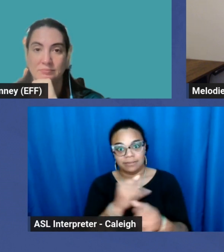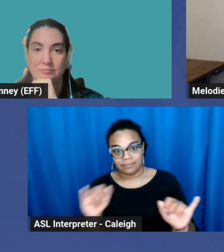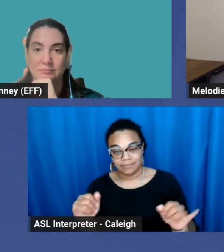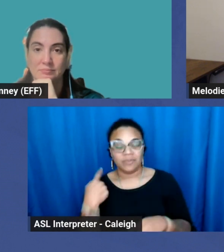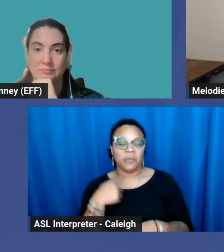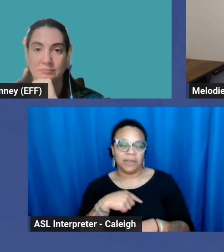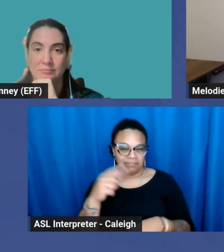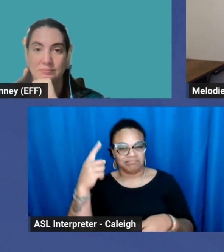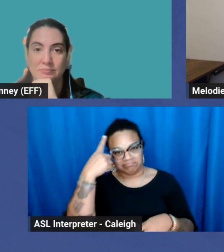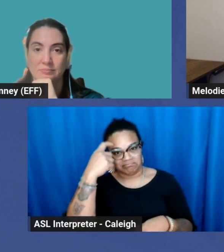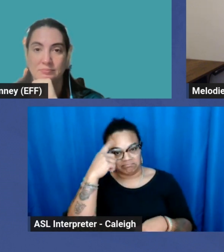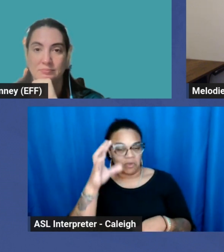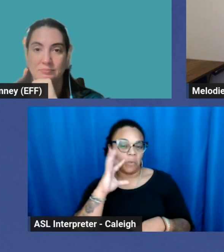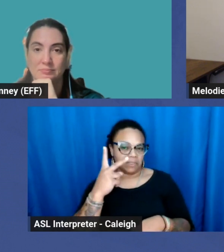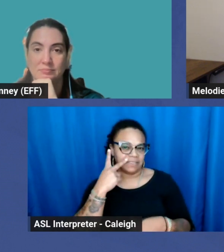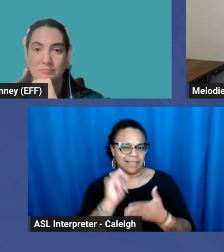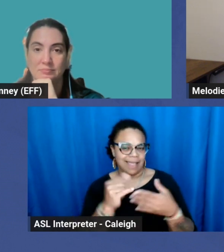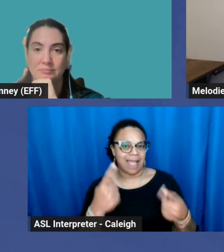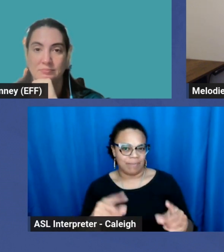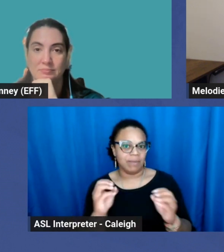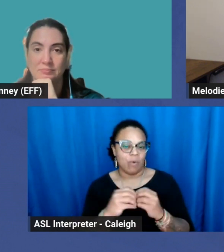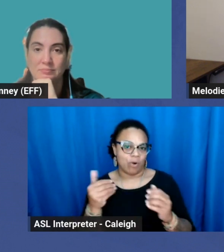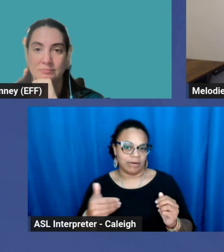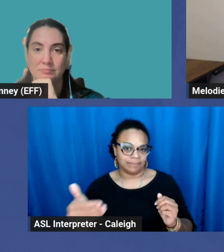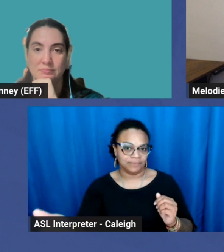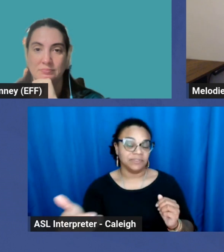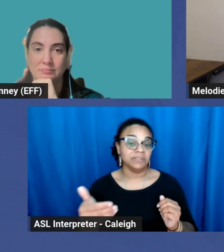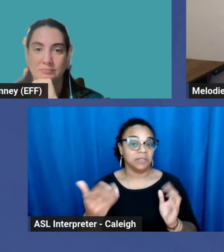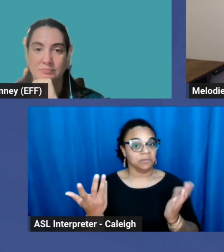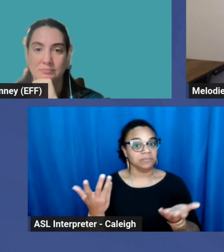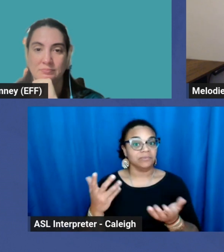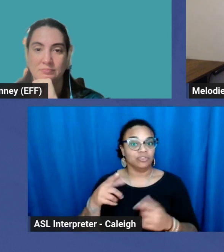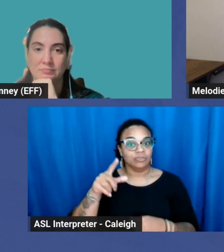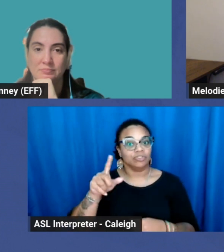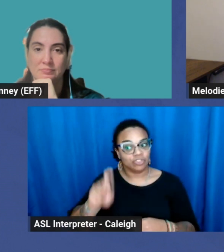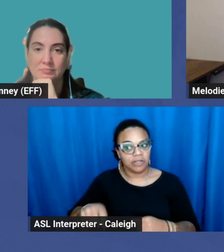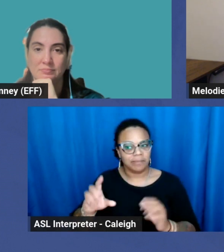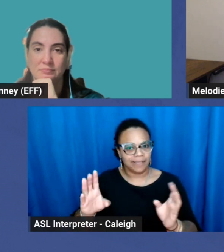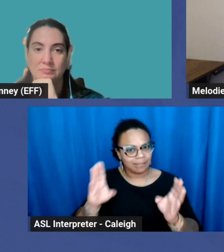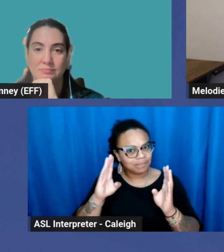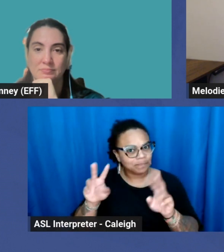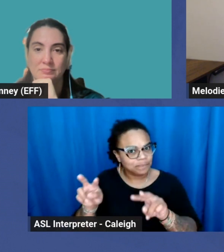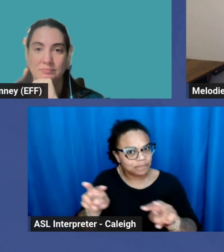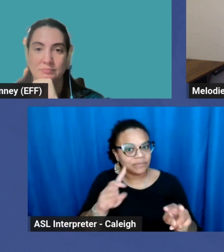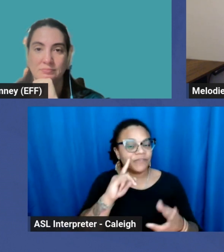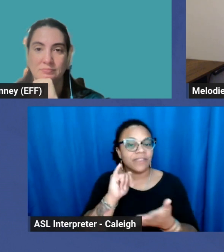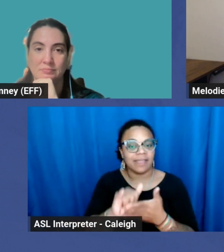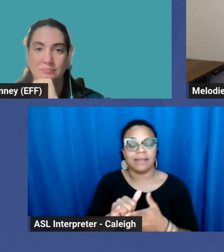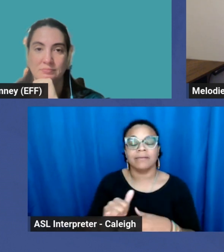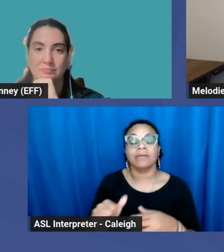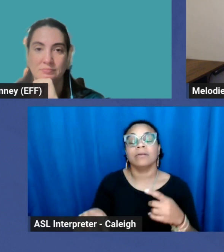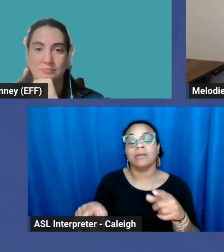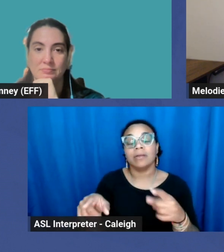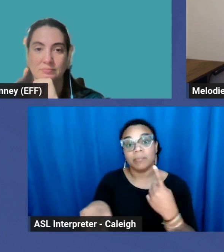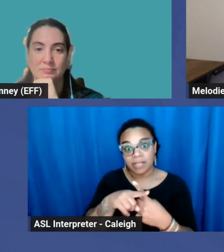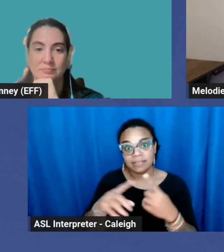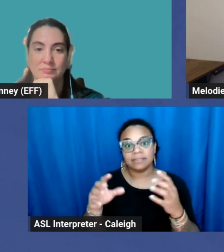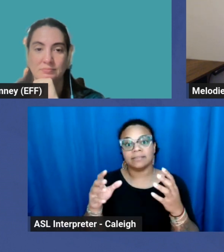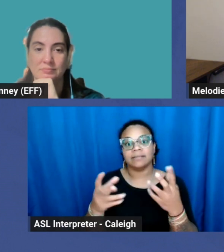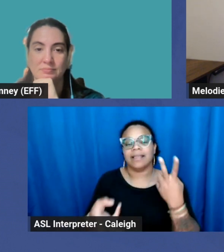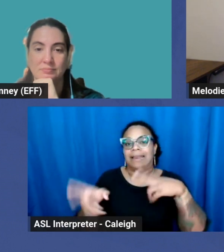that. So that should be on the radar for everyone, in addition to increased attempts